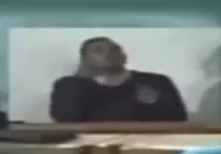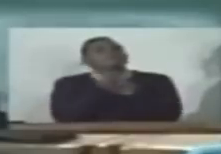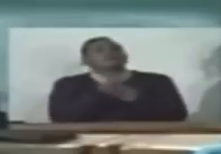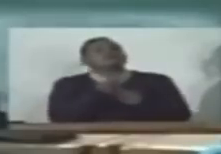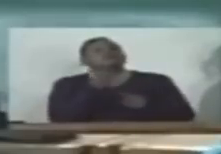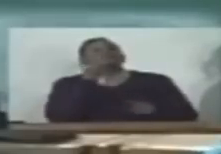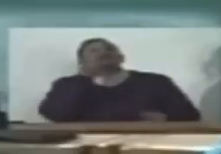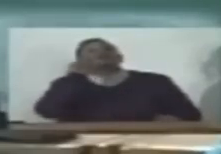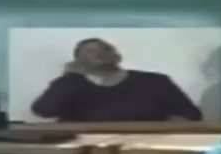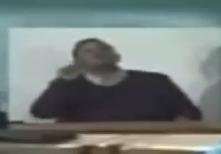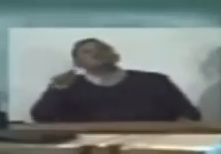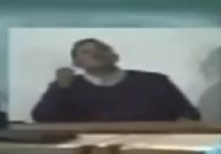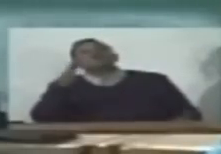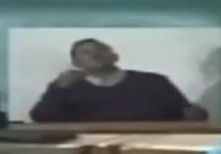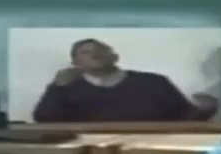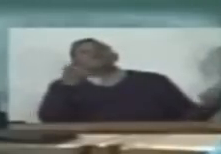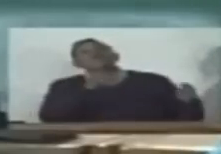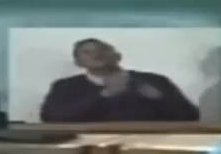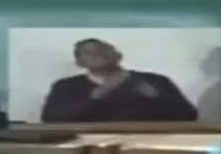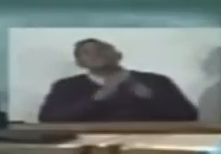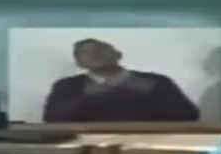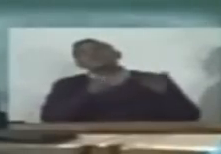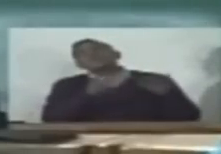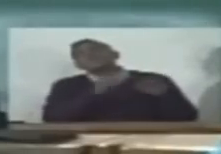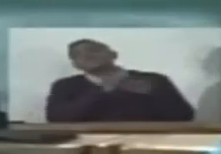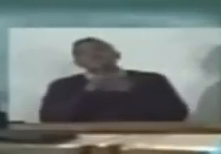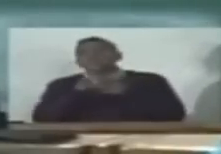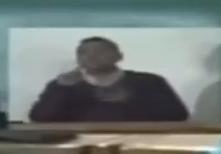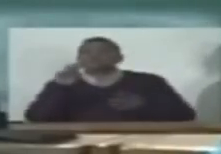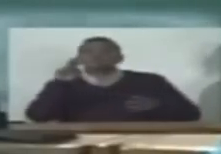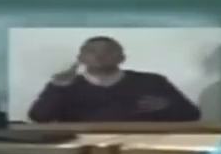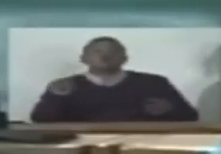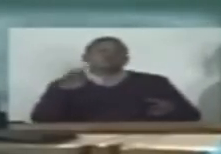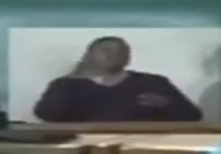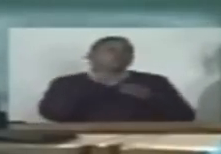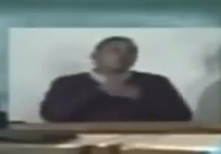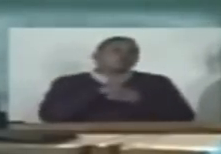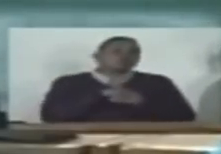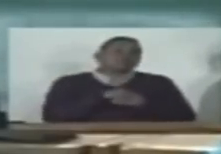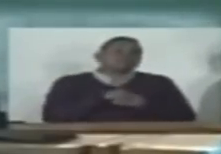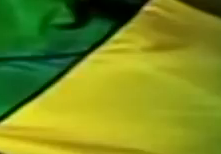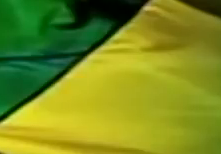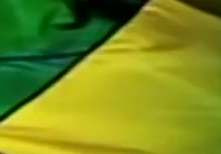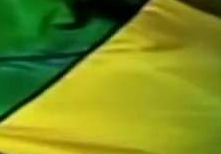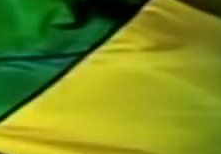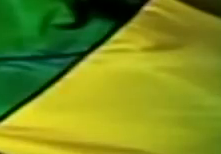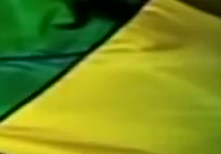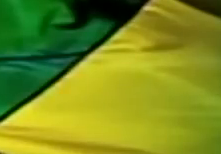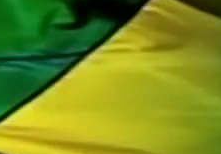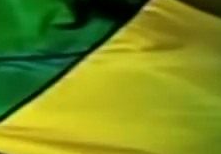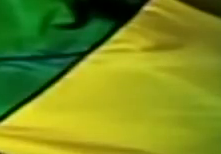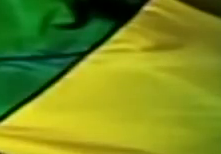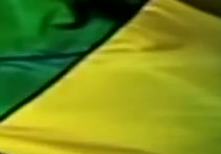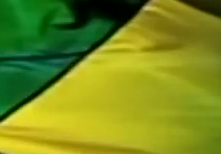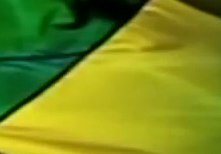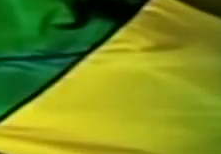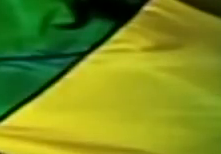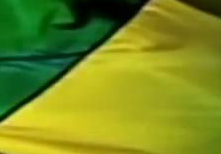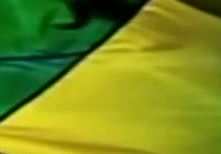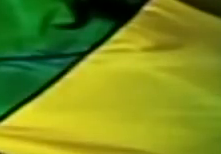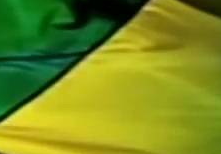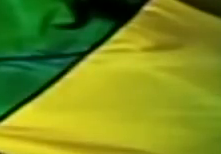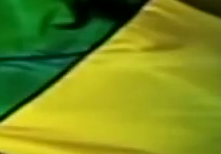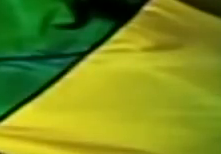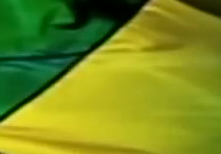trust or provide services related to trusts, inclusive of trustees. The legislation addresses